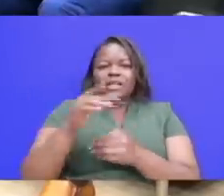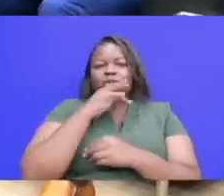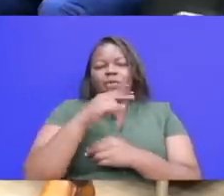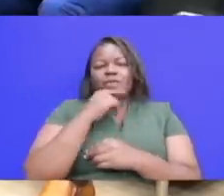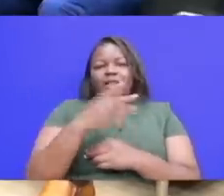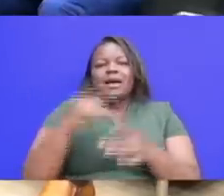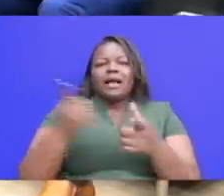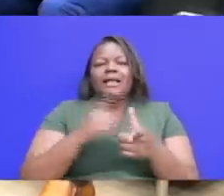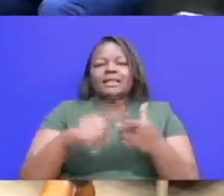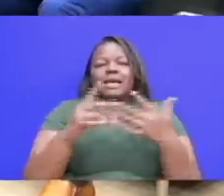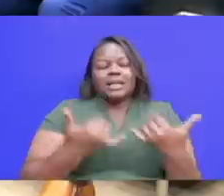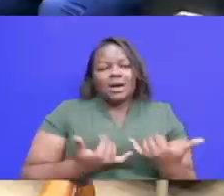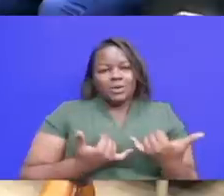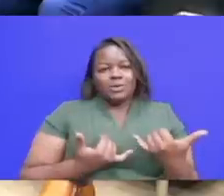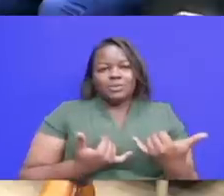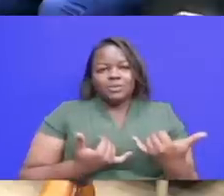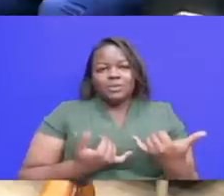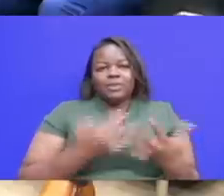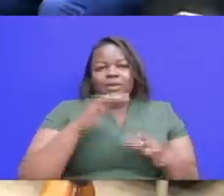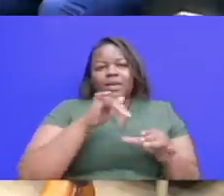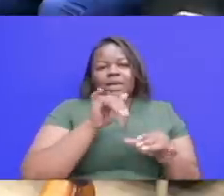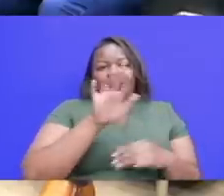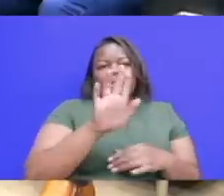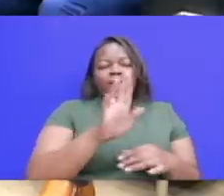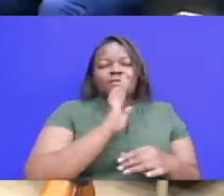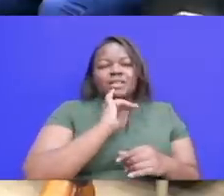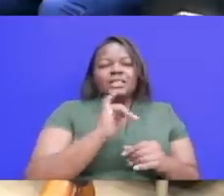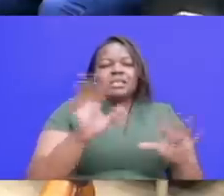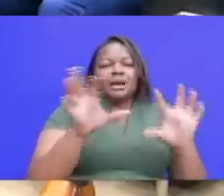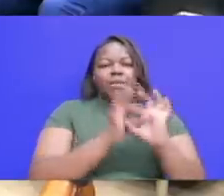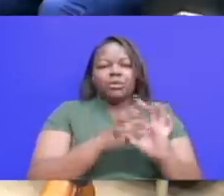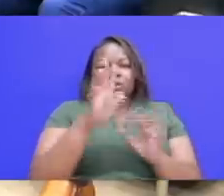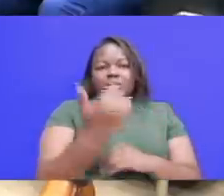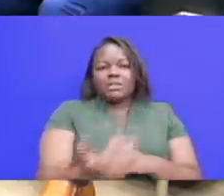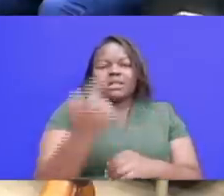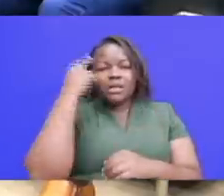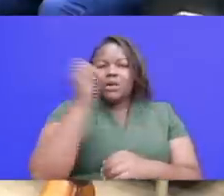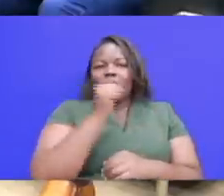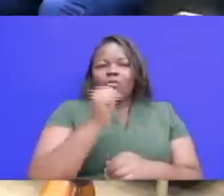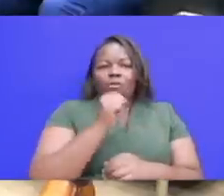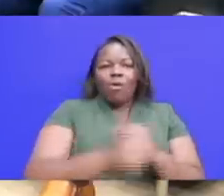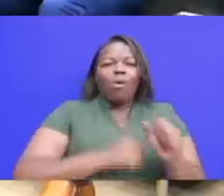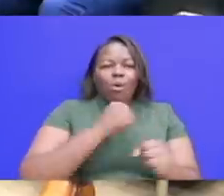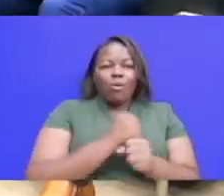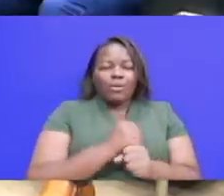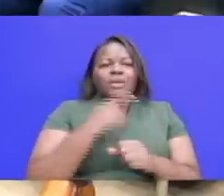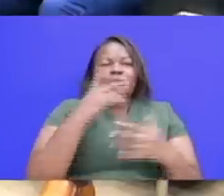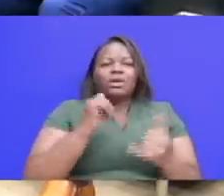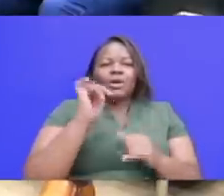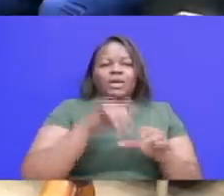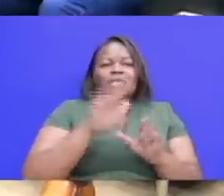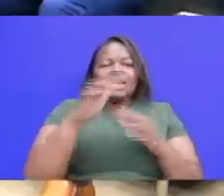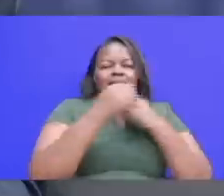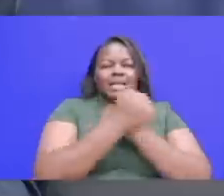bound in his child, or the child of his old age. Even this affection